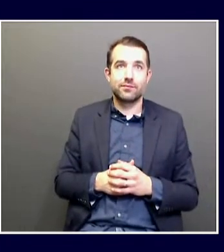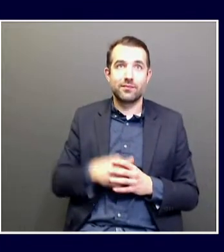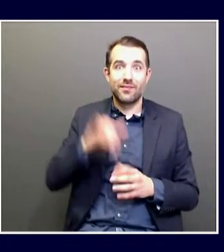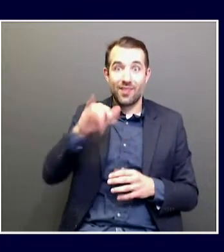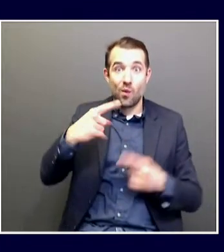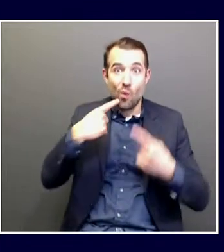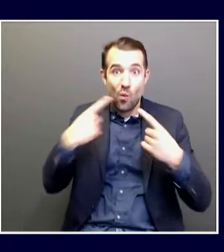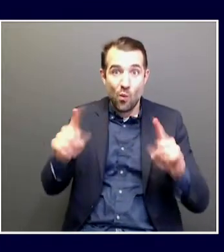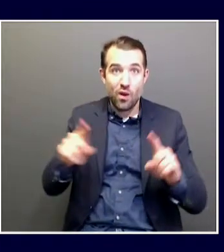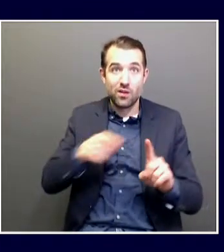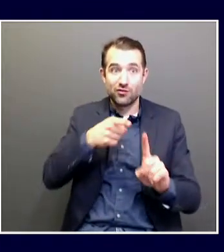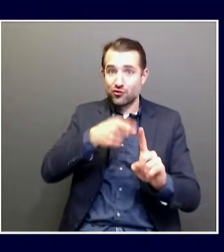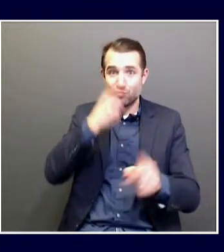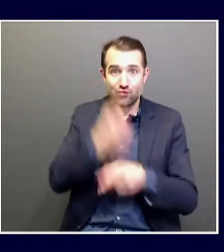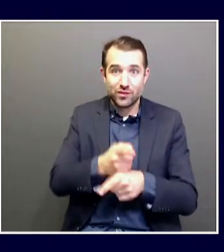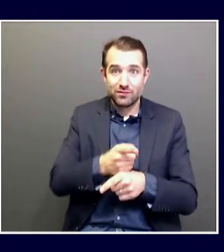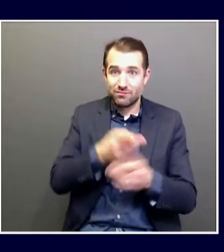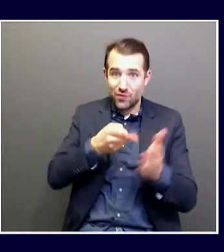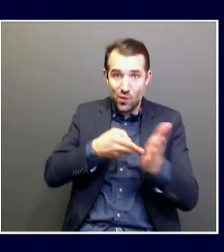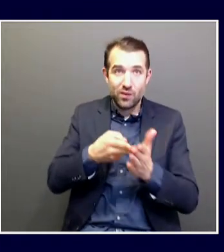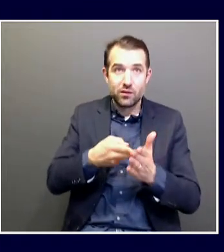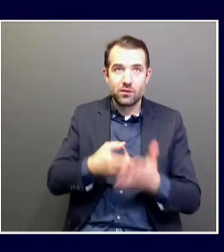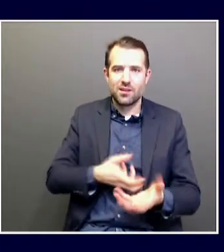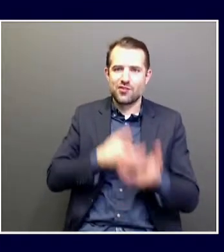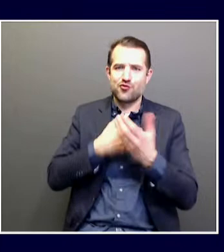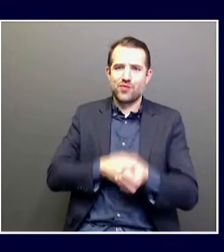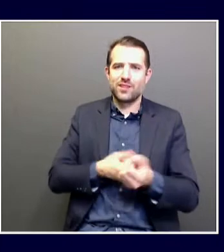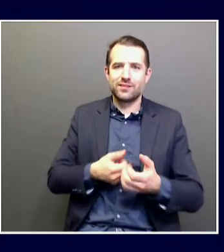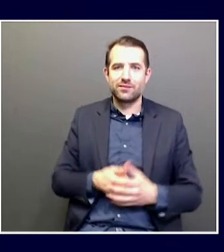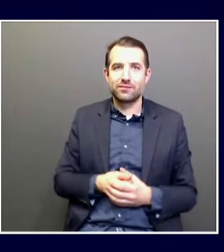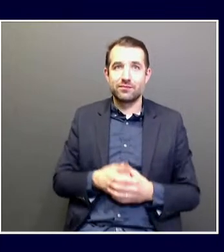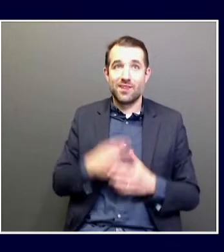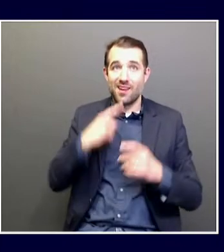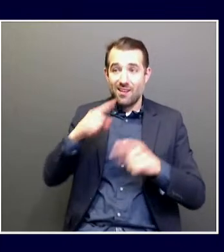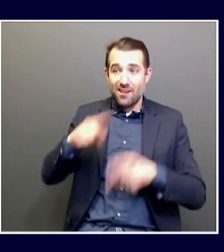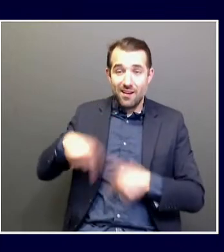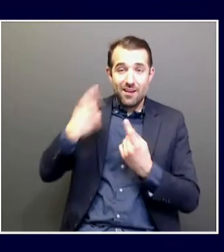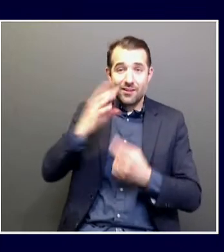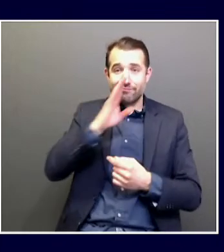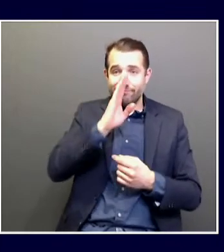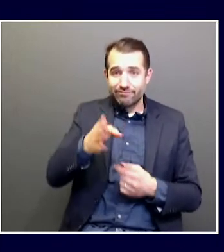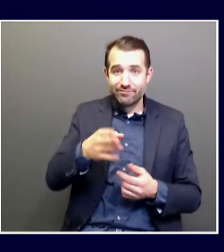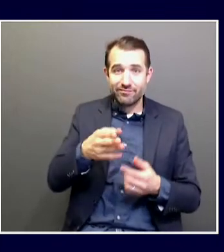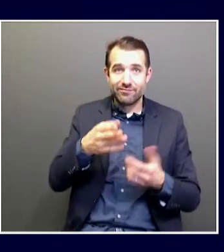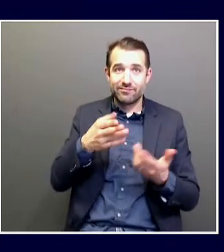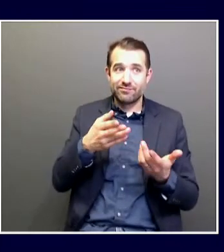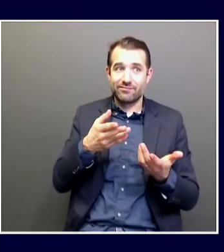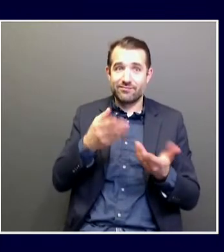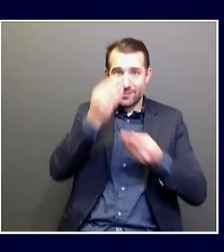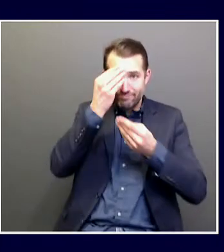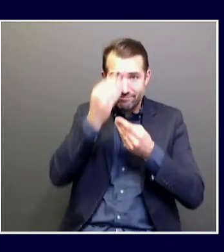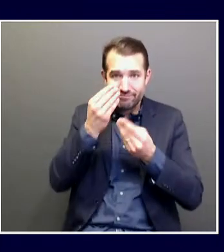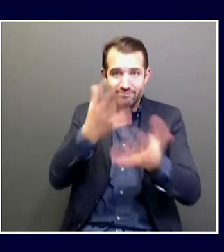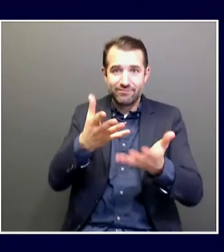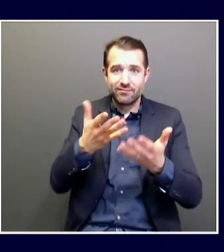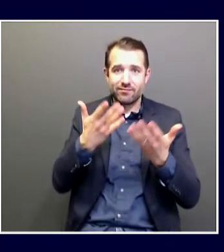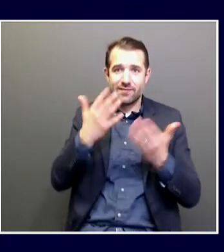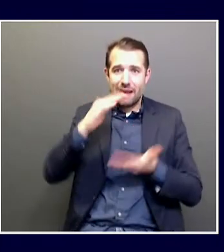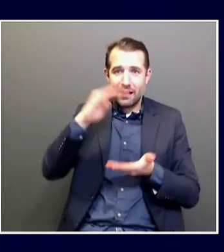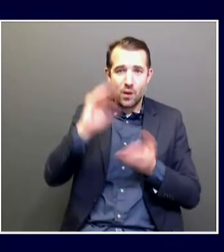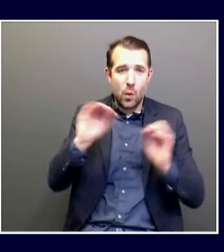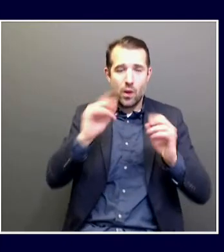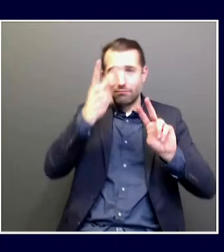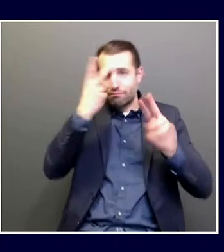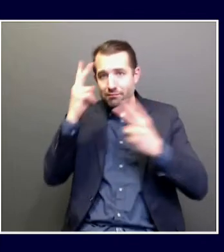with us. So we've been focused a lot on mistrust as much as miscommunication. The final piece, Eric,